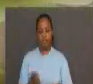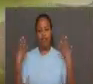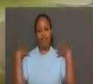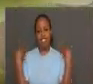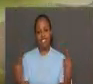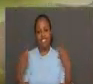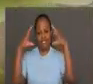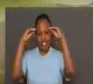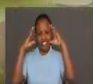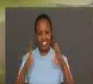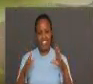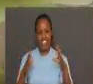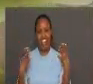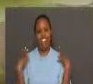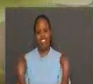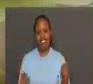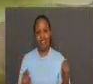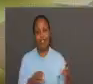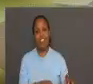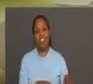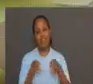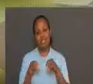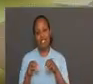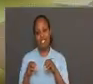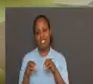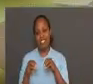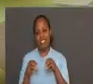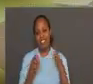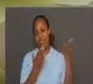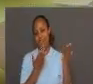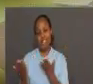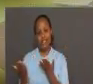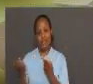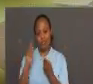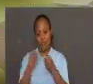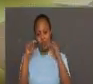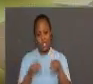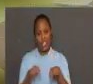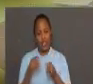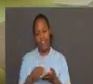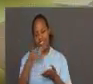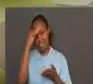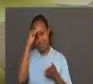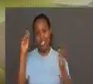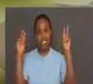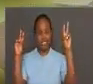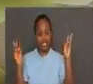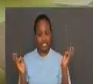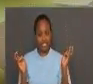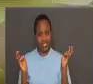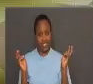Hello, teacher. Hello, students. Welcome to today's lesson